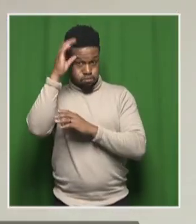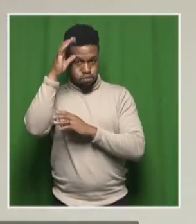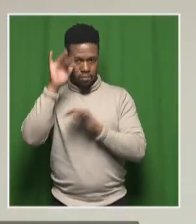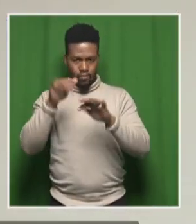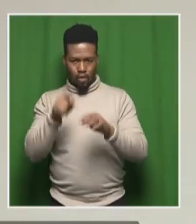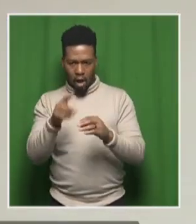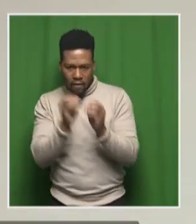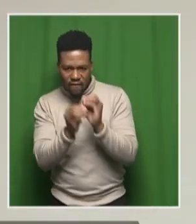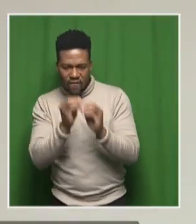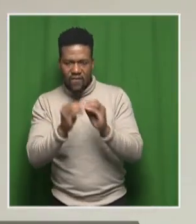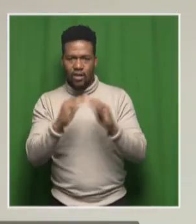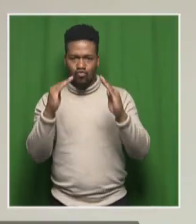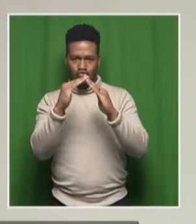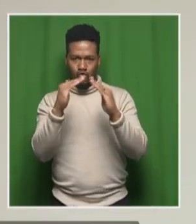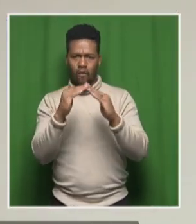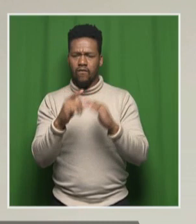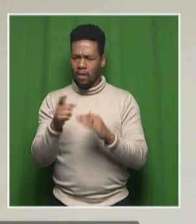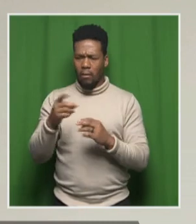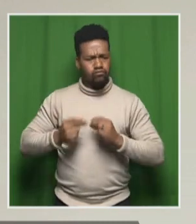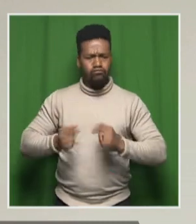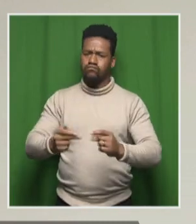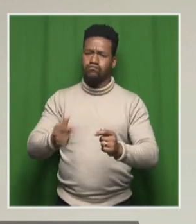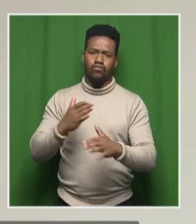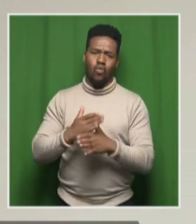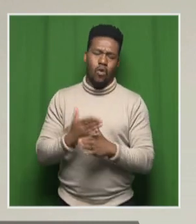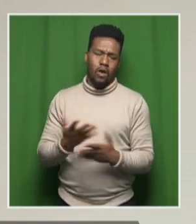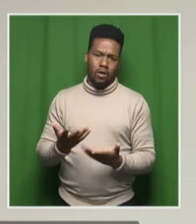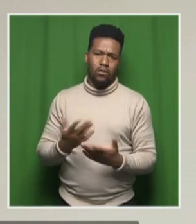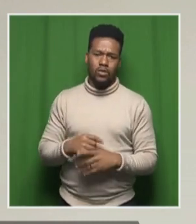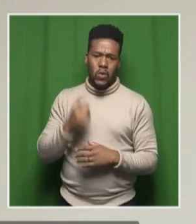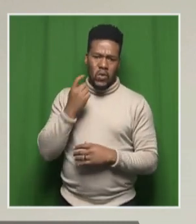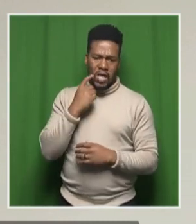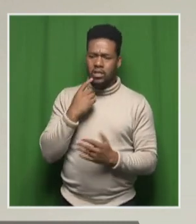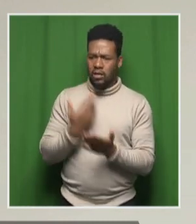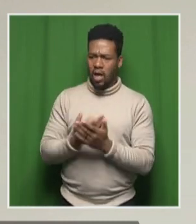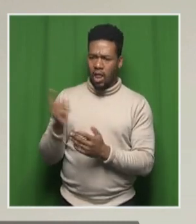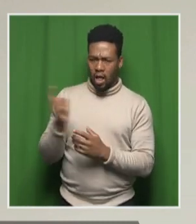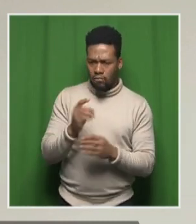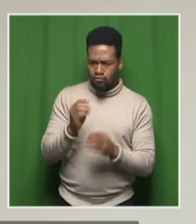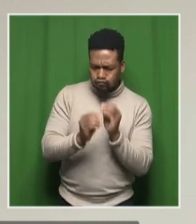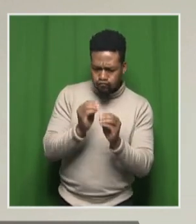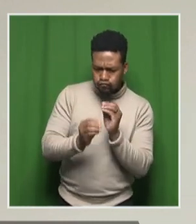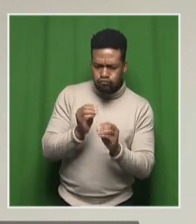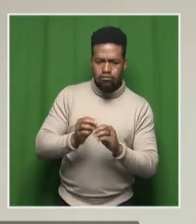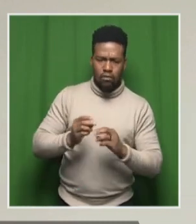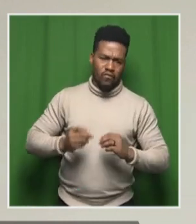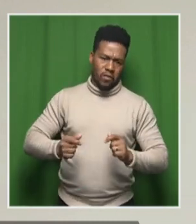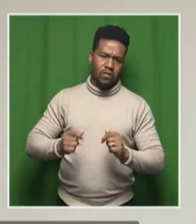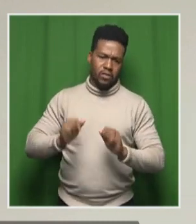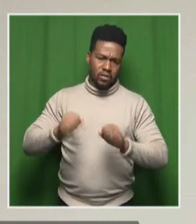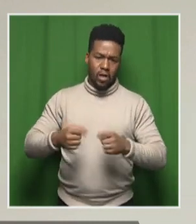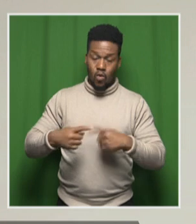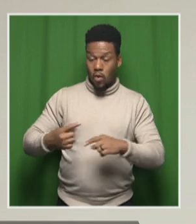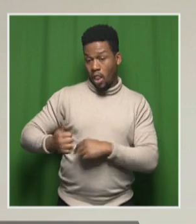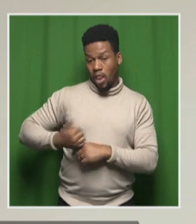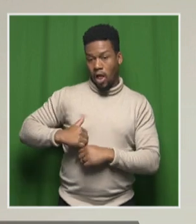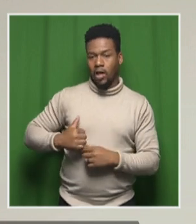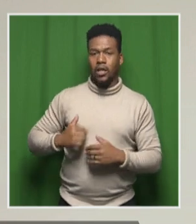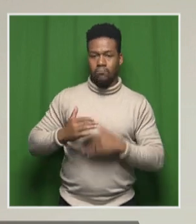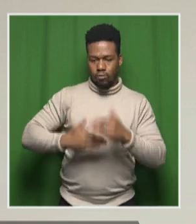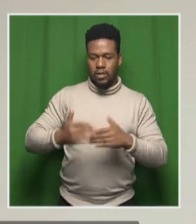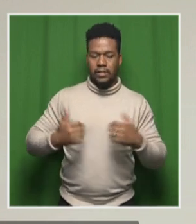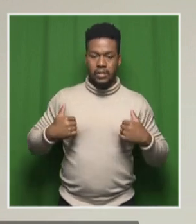the sheets are milled, it's a very quick process to get them up onto a roof. So we were lucky to get that process